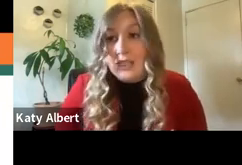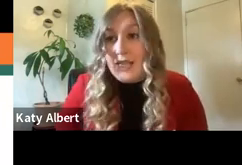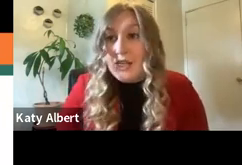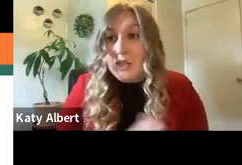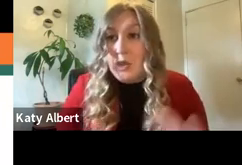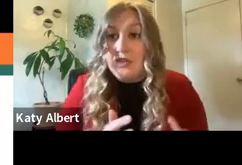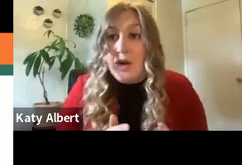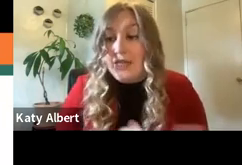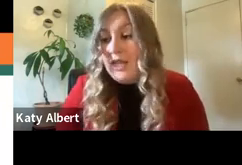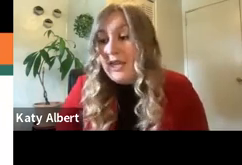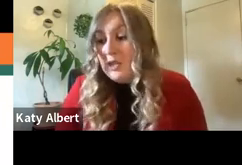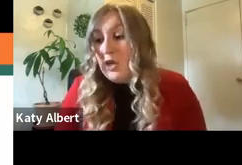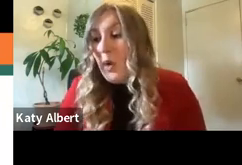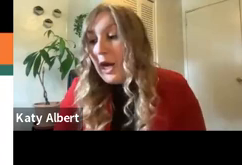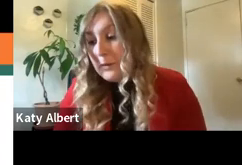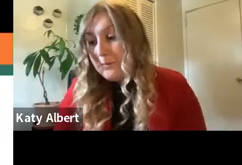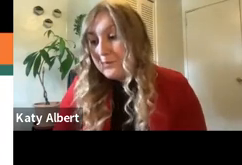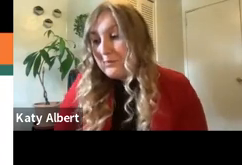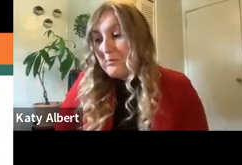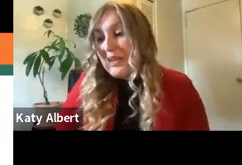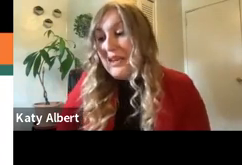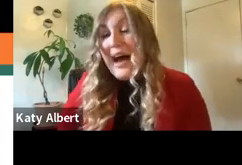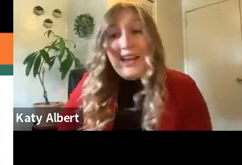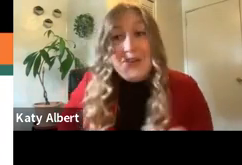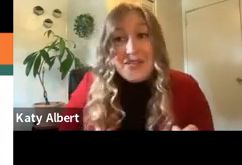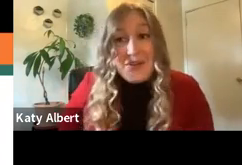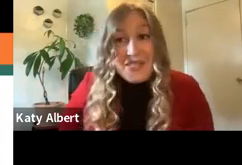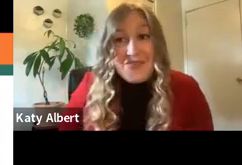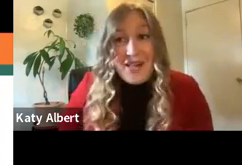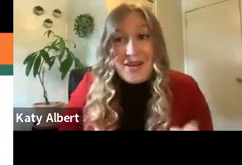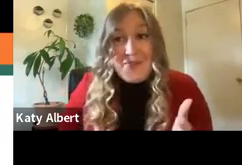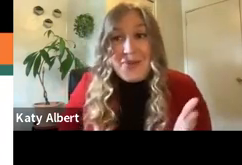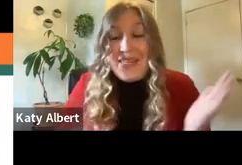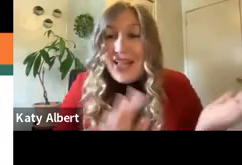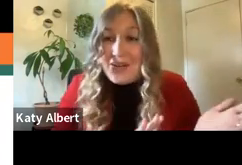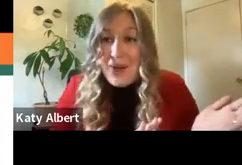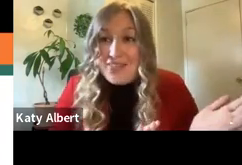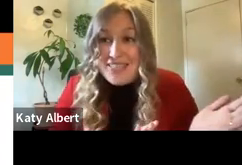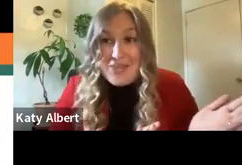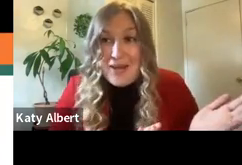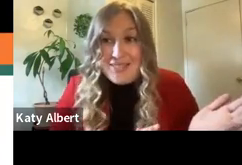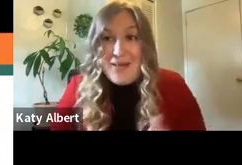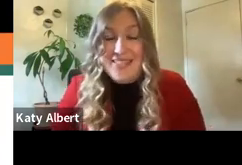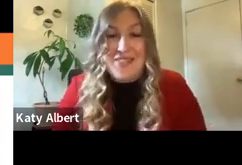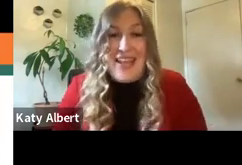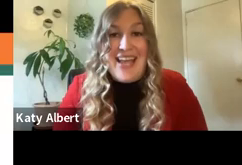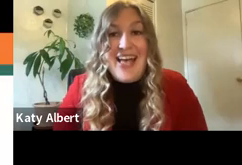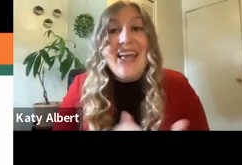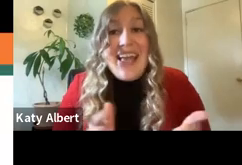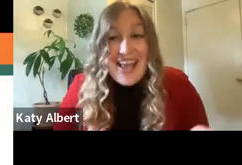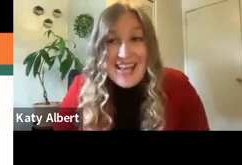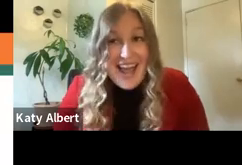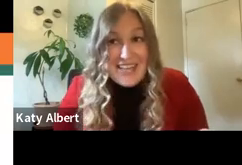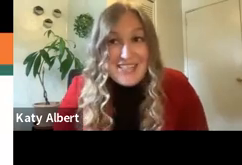that legislators were devoted to this good work. You can, of course, follow both United Way of Southwestern